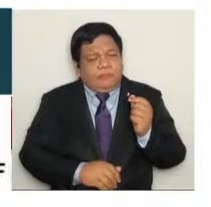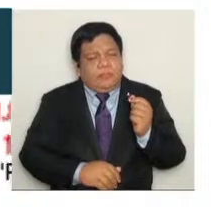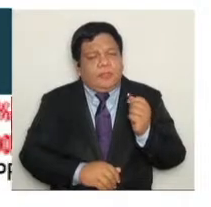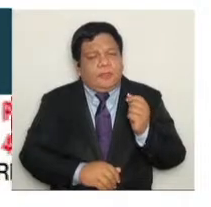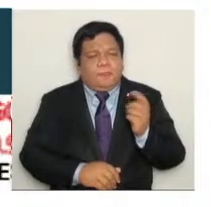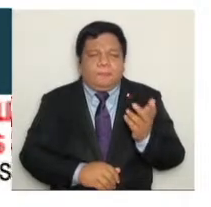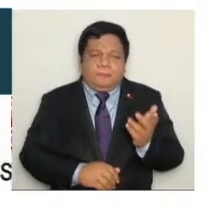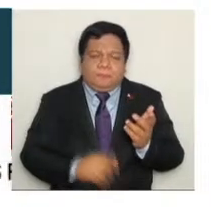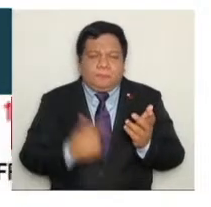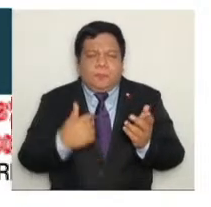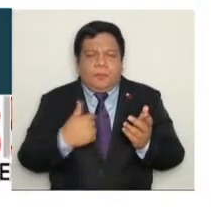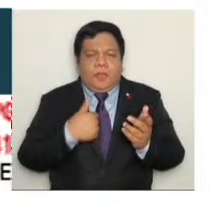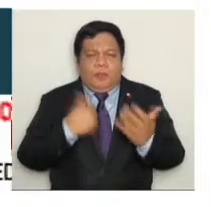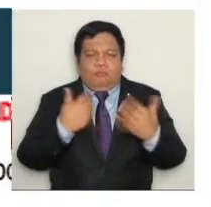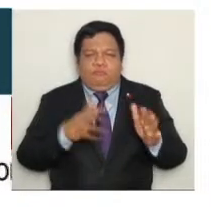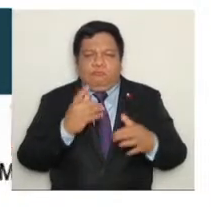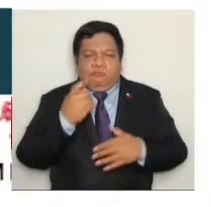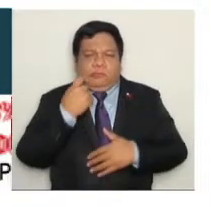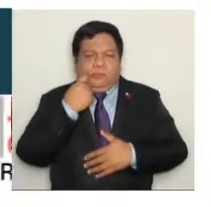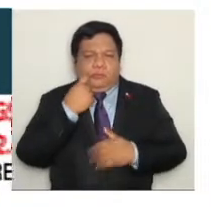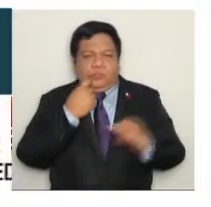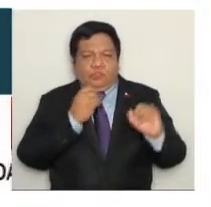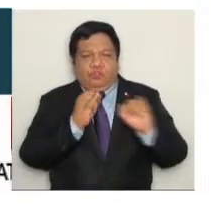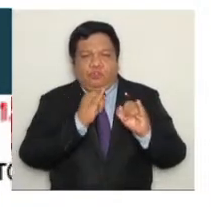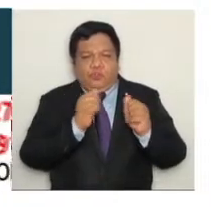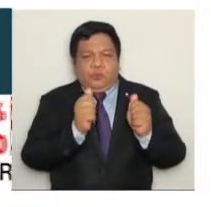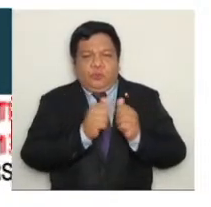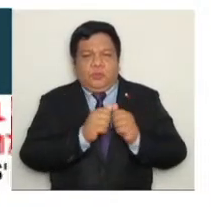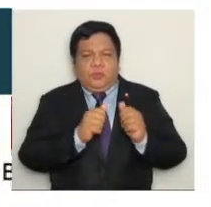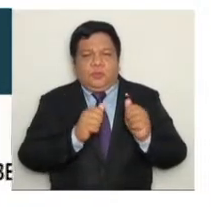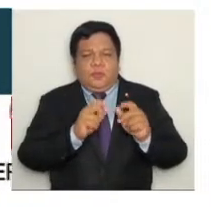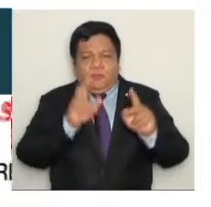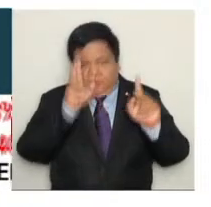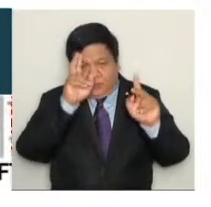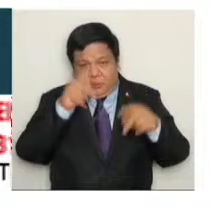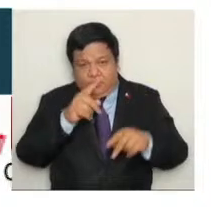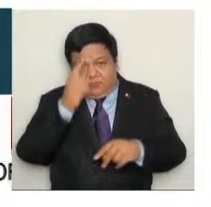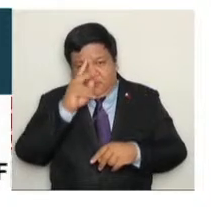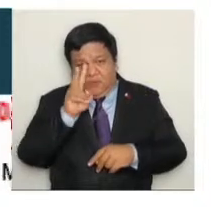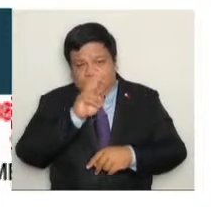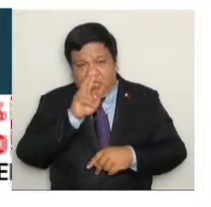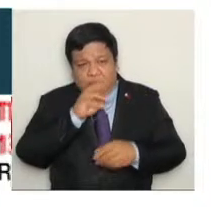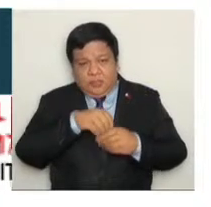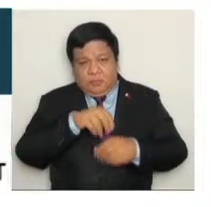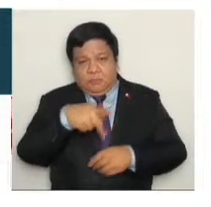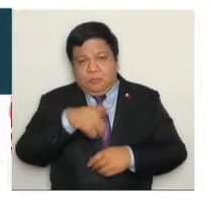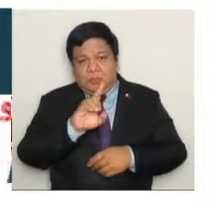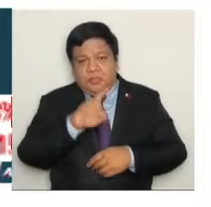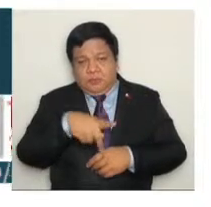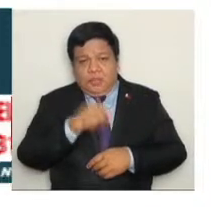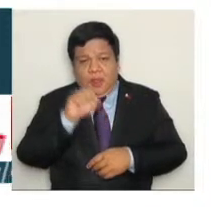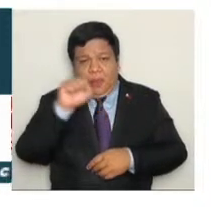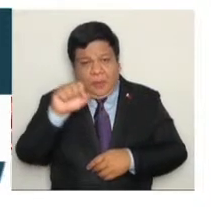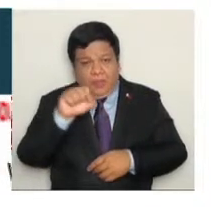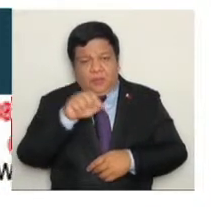I was able to speak with a vice president for the Visayas of PDP Laban, and this is what Lutgardo Barbo told me. He